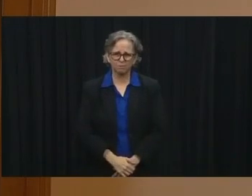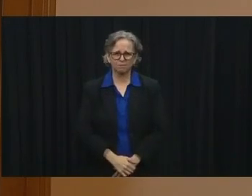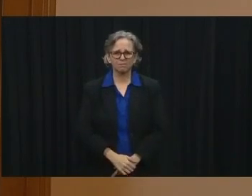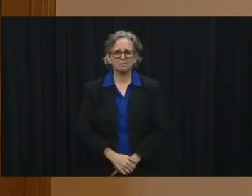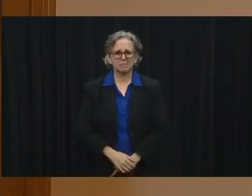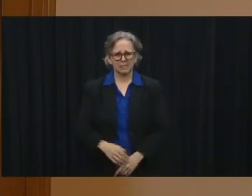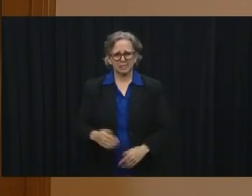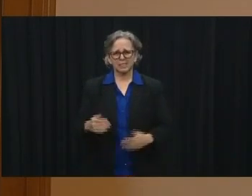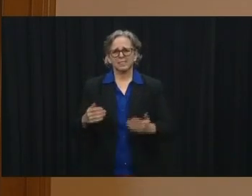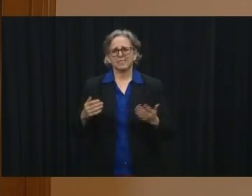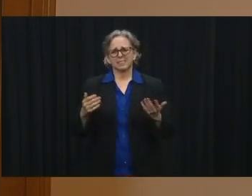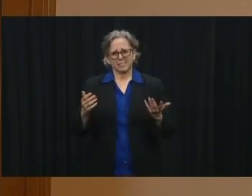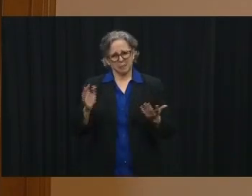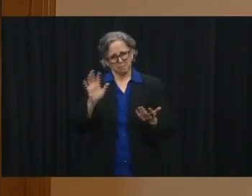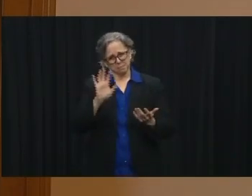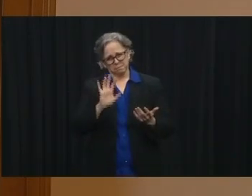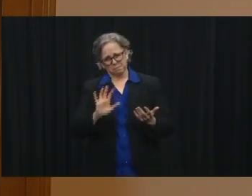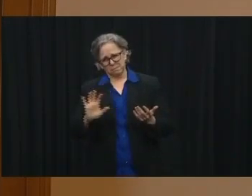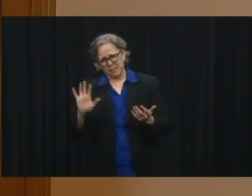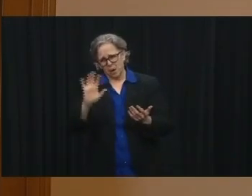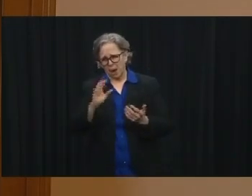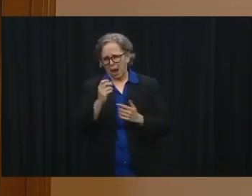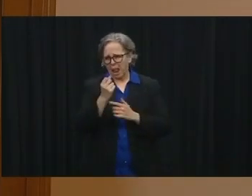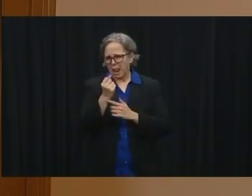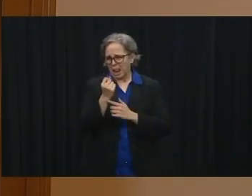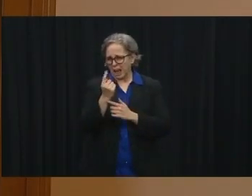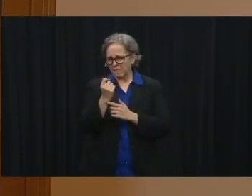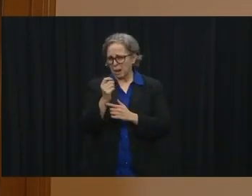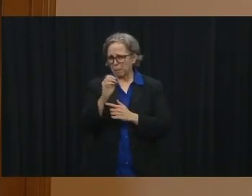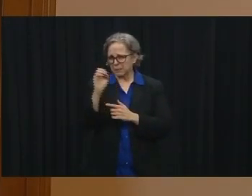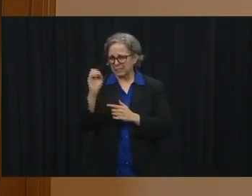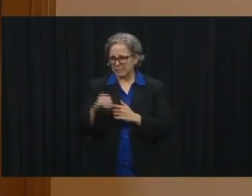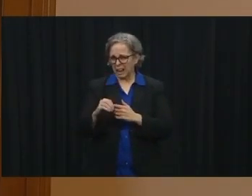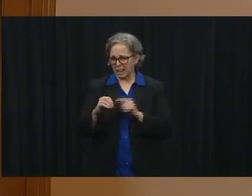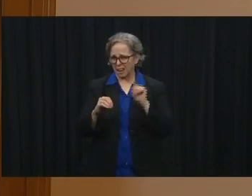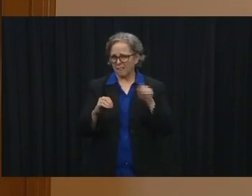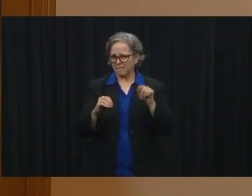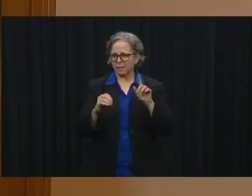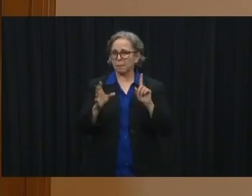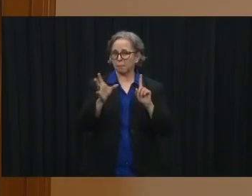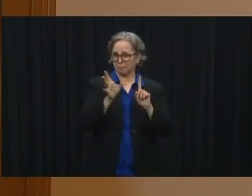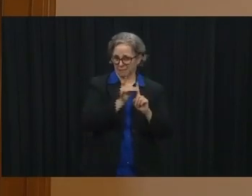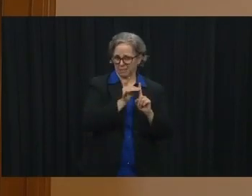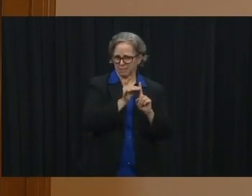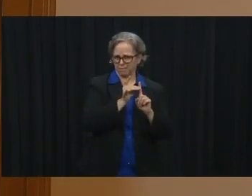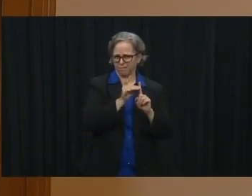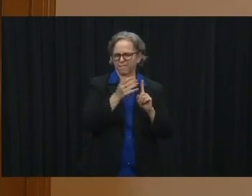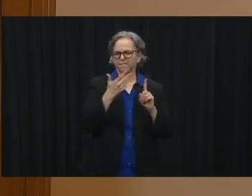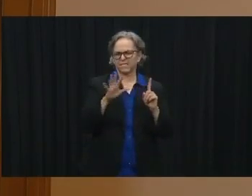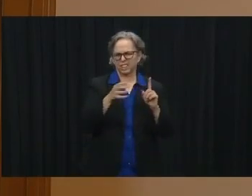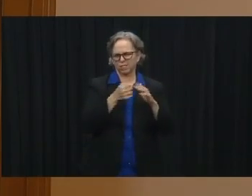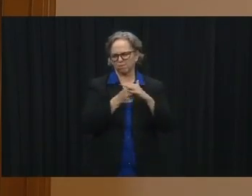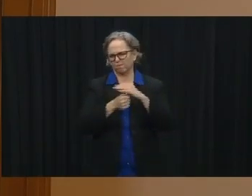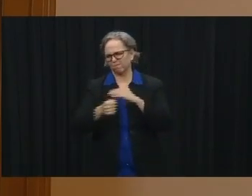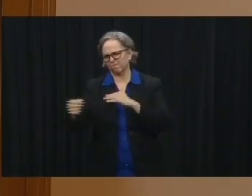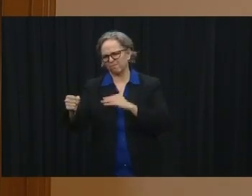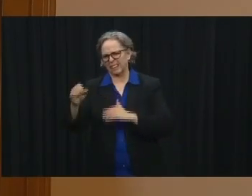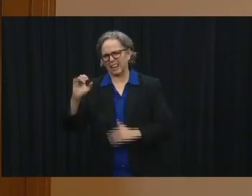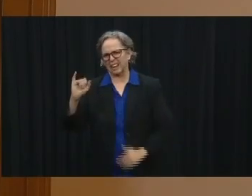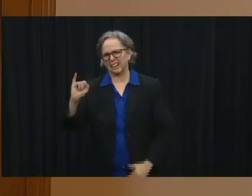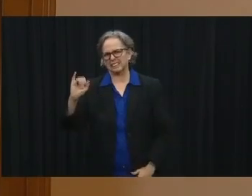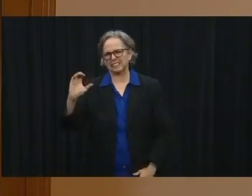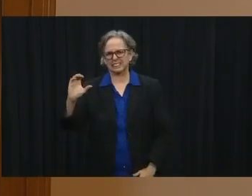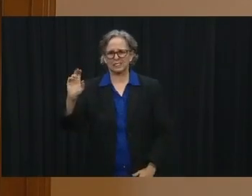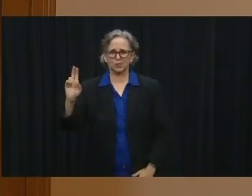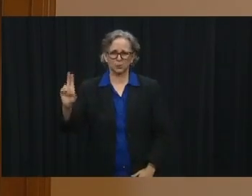area of 11% of our cases are ending up in the ICU. Also on our website, we have information about the age